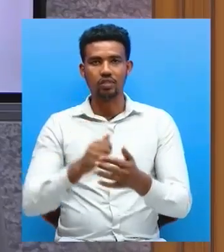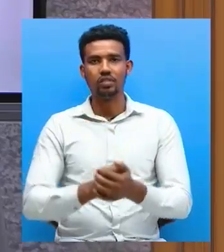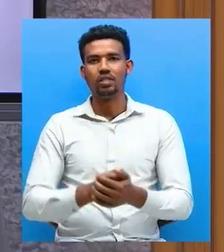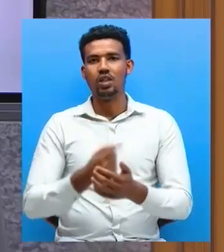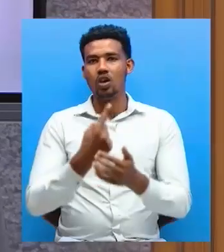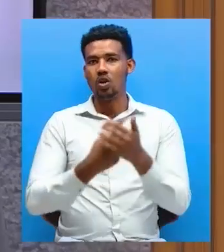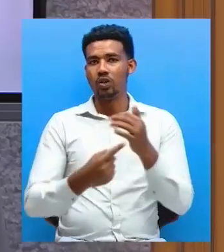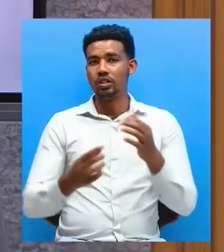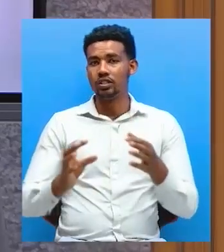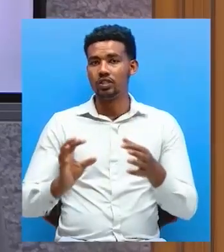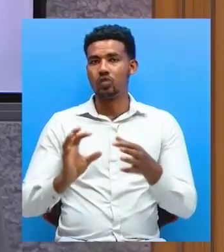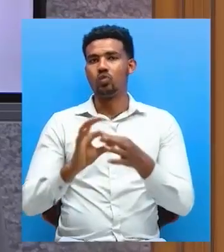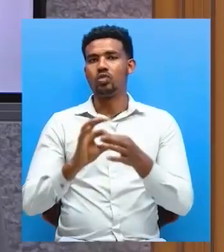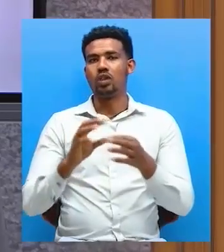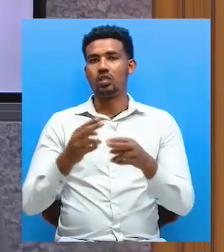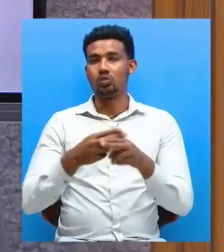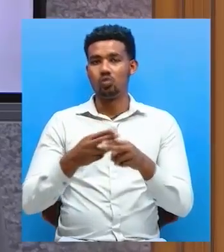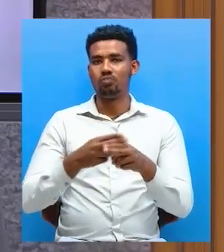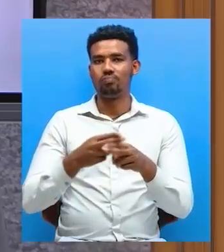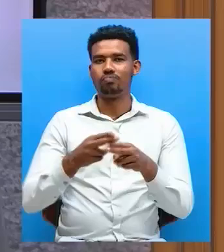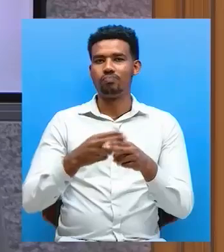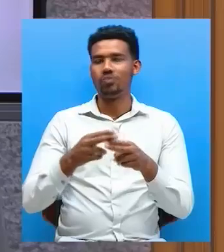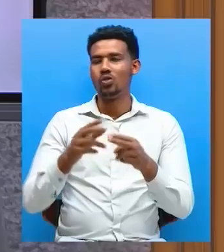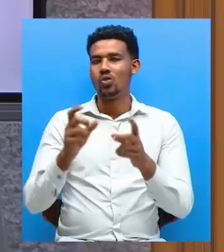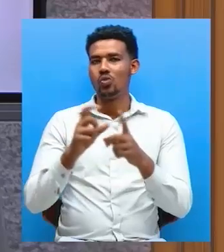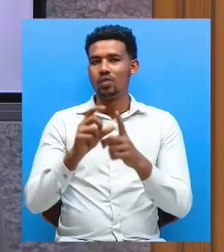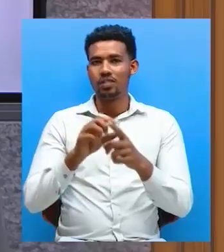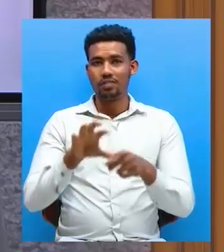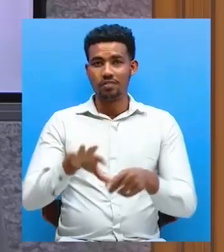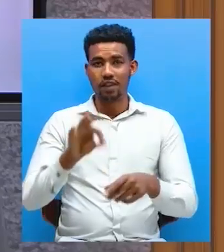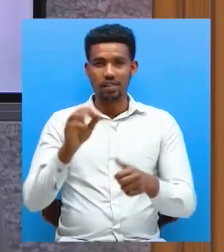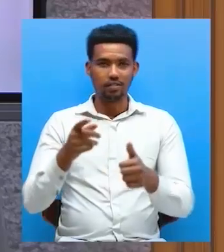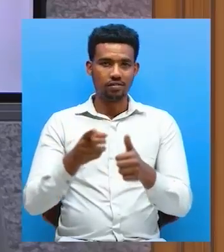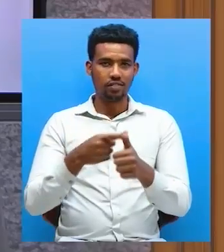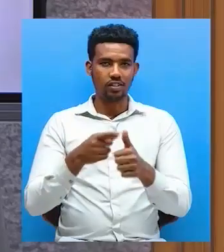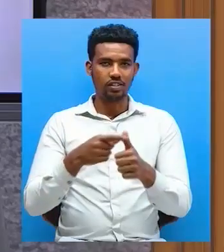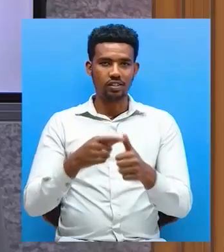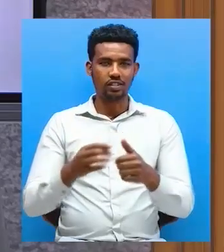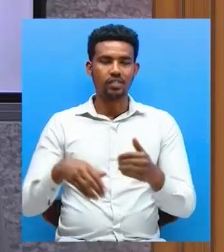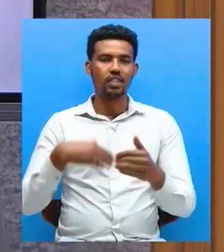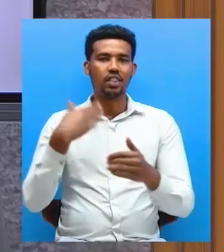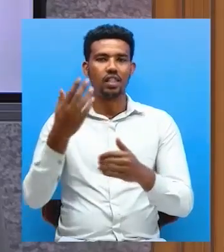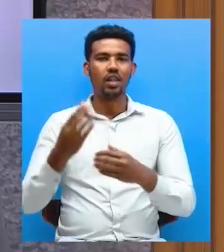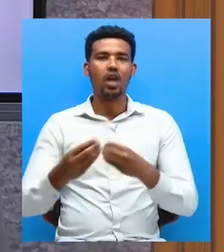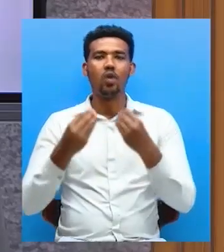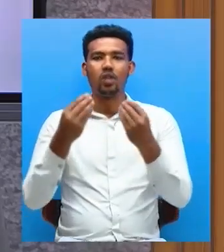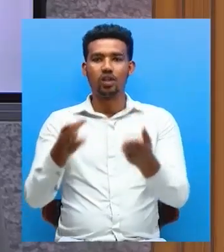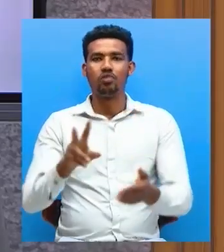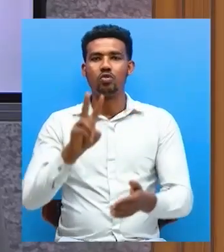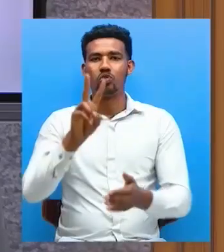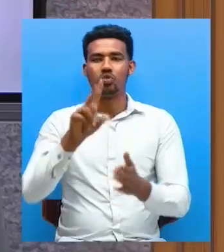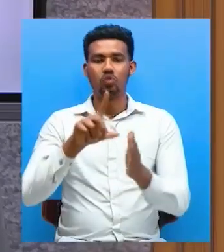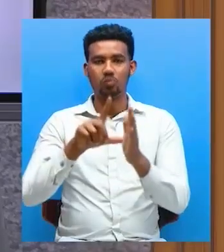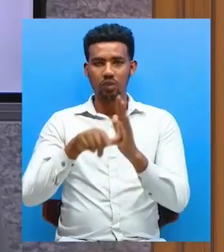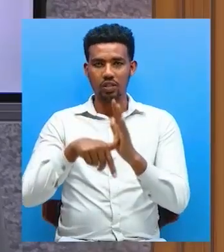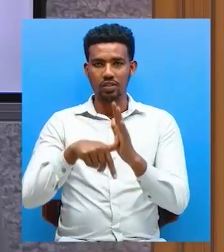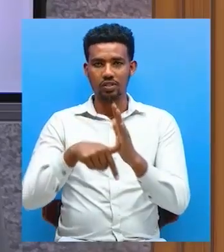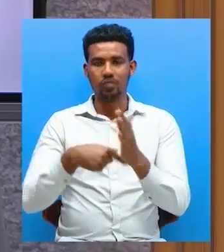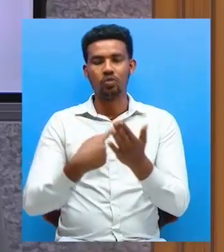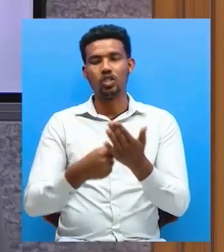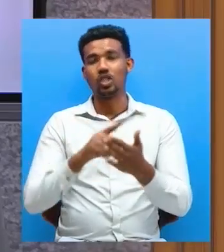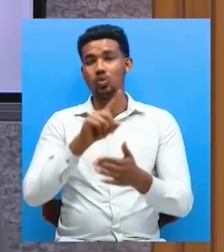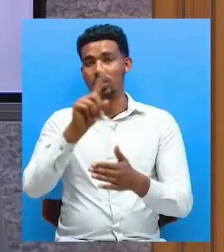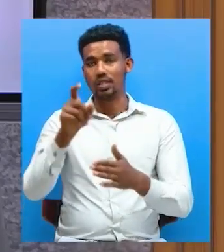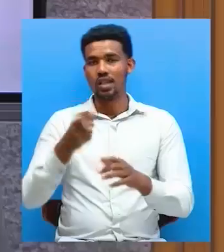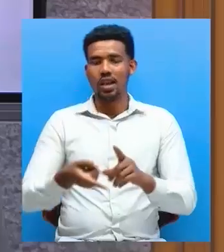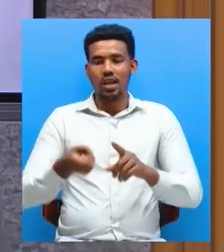only the contracted words. Find them first. I will be here. I'll give you 2 minutes for these questions and I